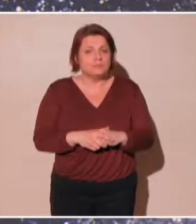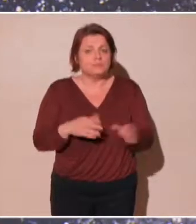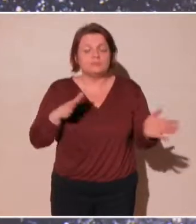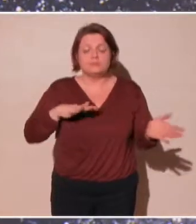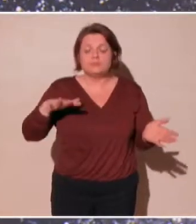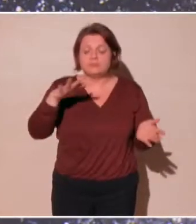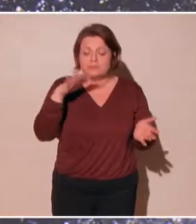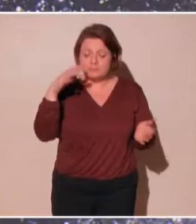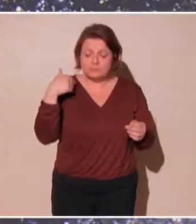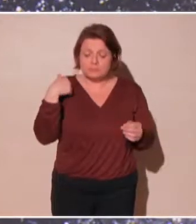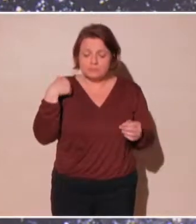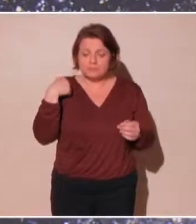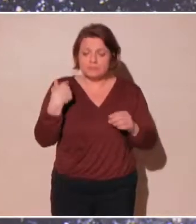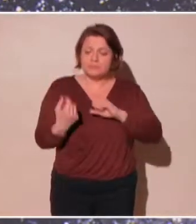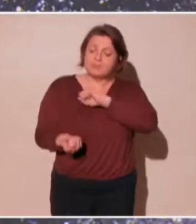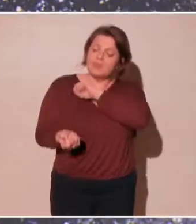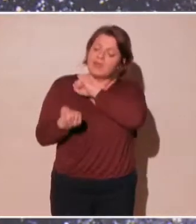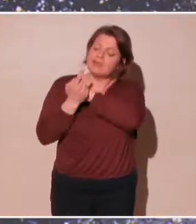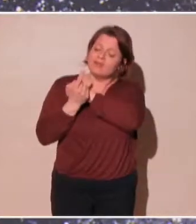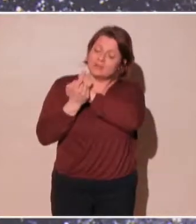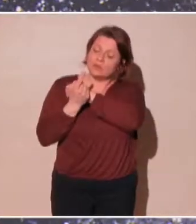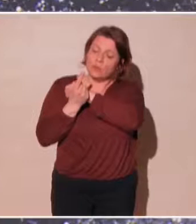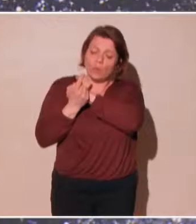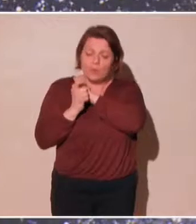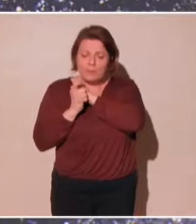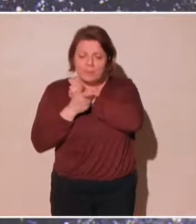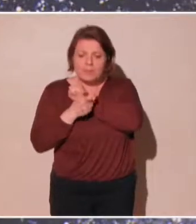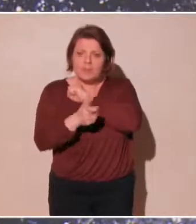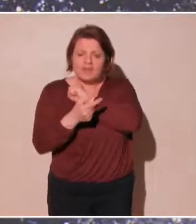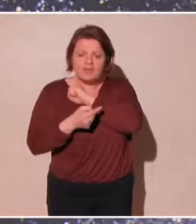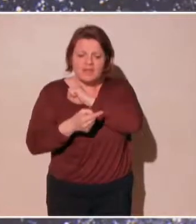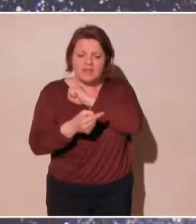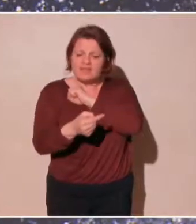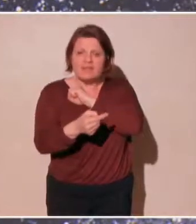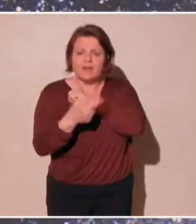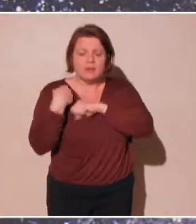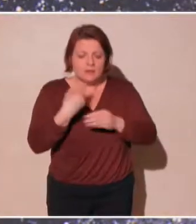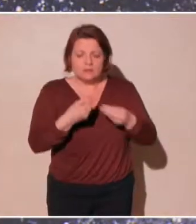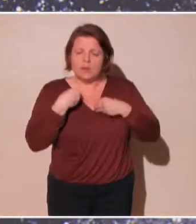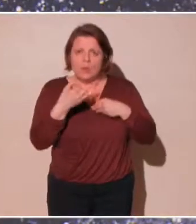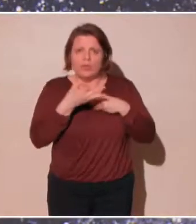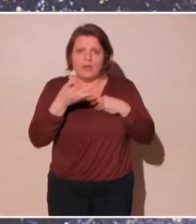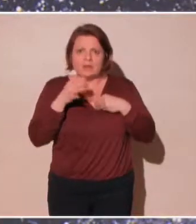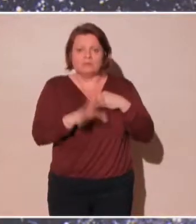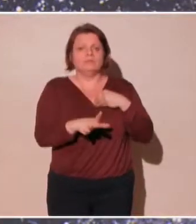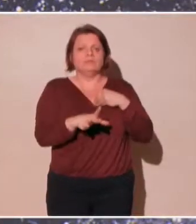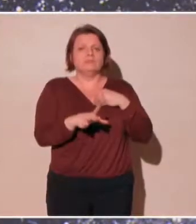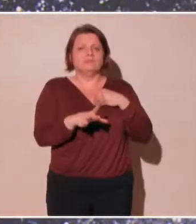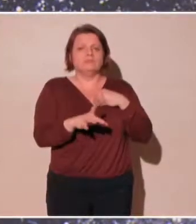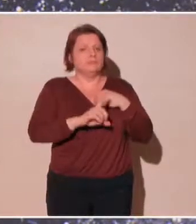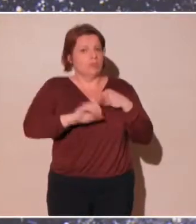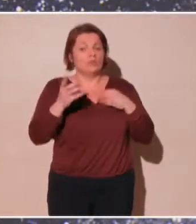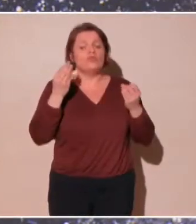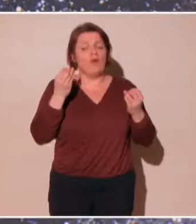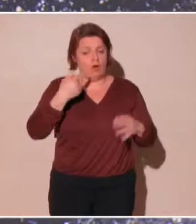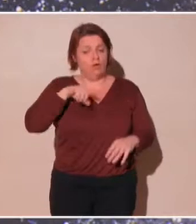complete understanding of the unwanted effects of an innovation are well known in